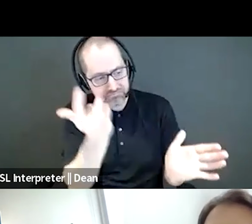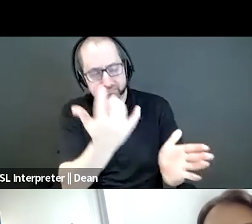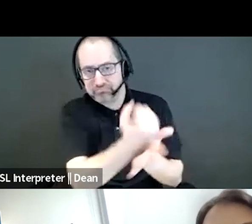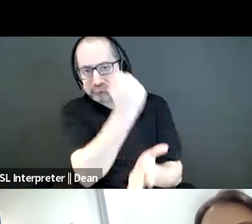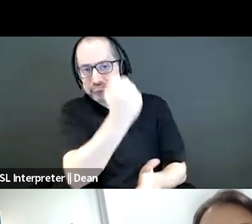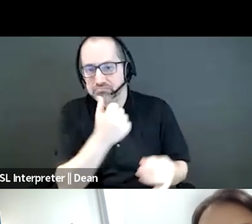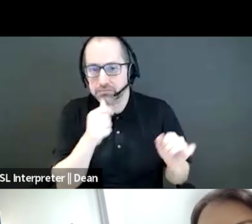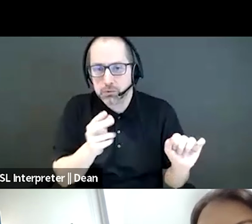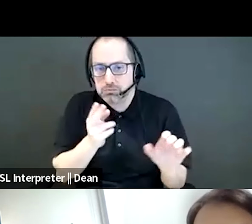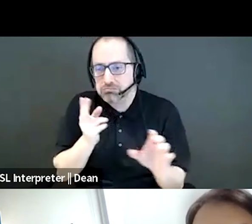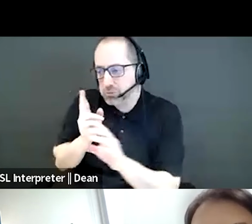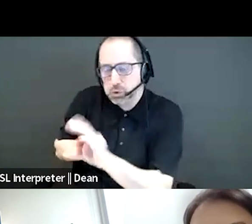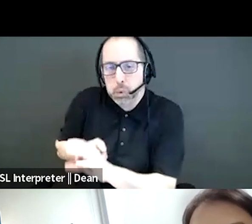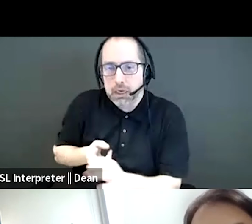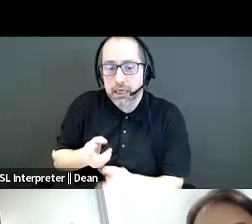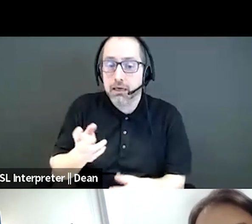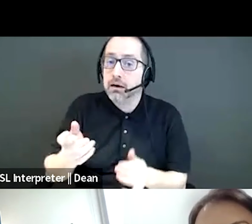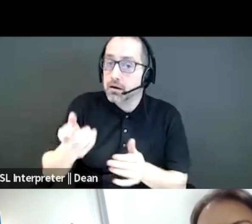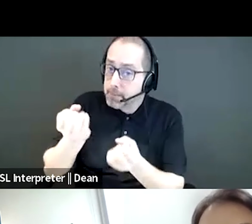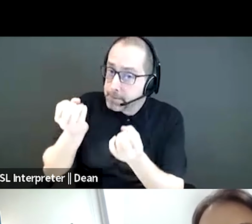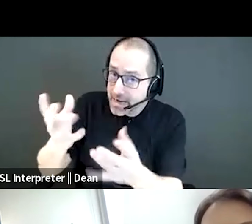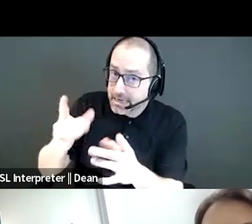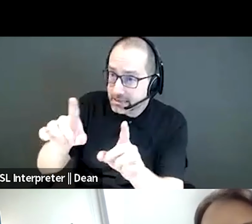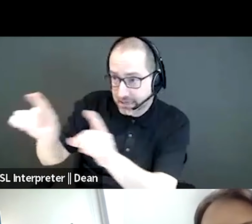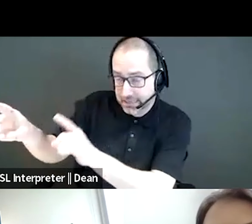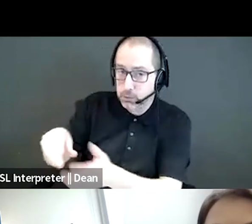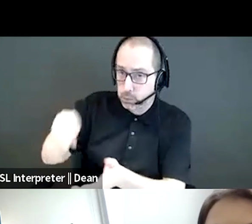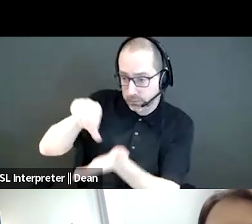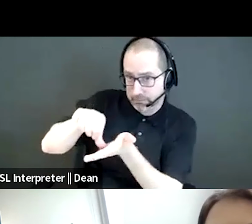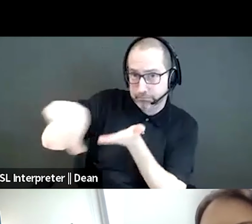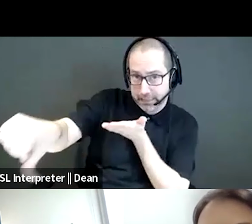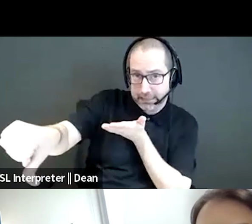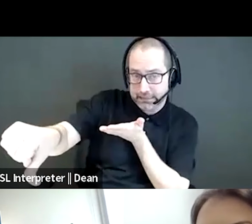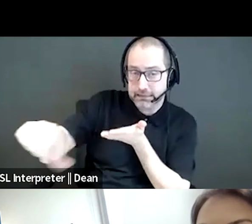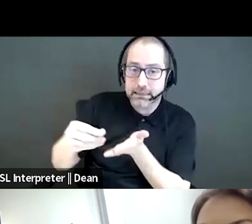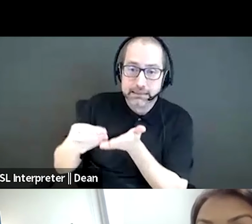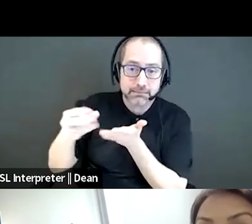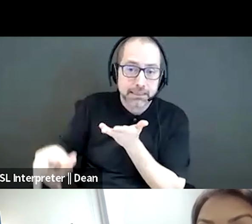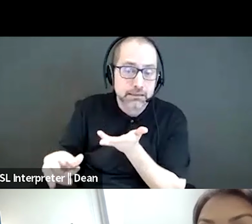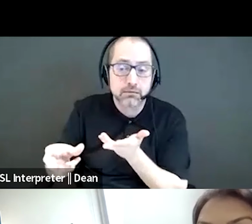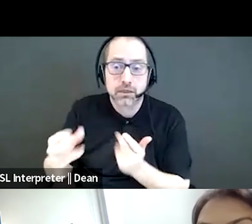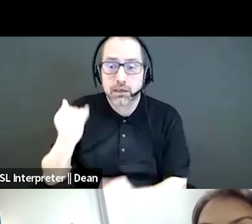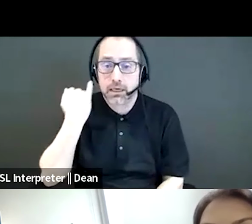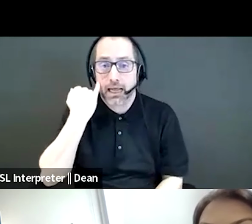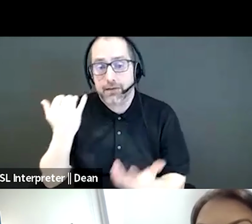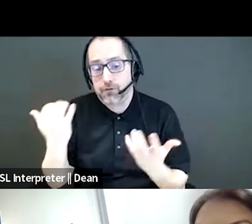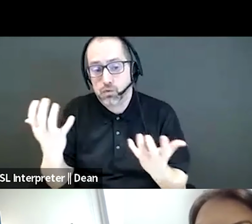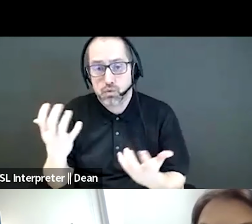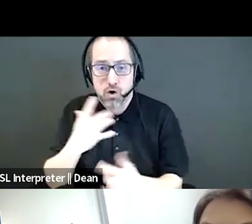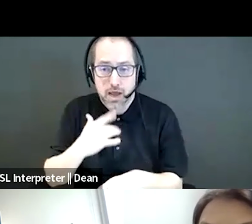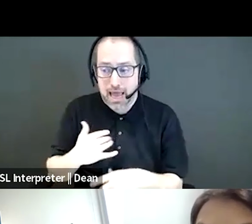but most of them are costly and have that additional fee attached. And sometimes if you want to have the debrief with